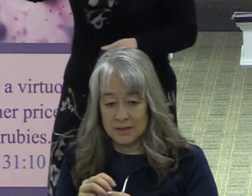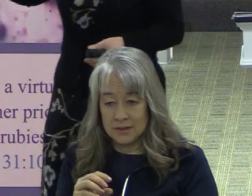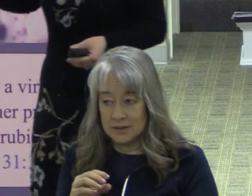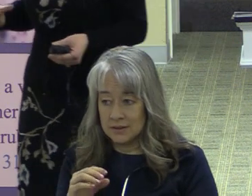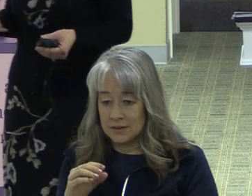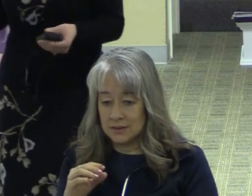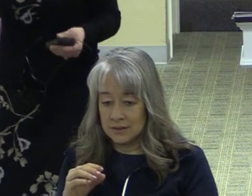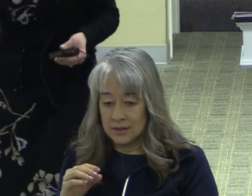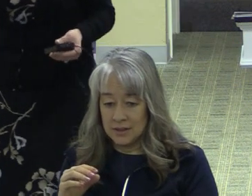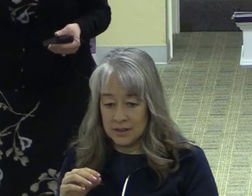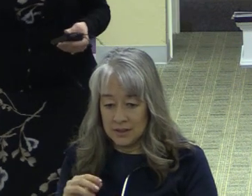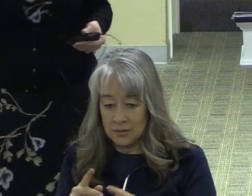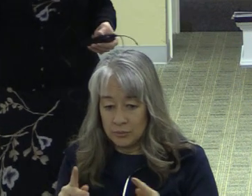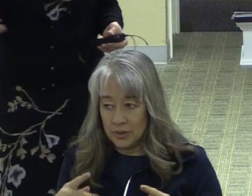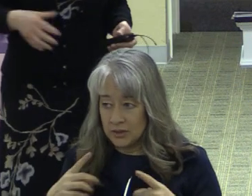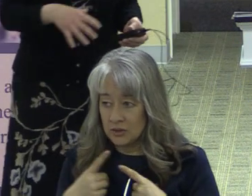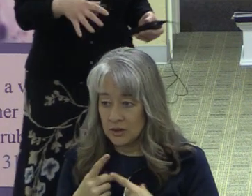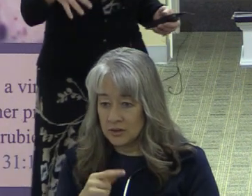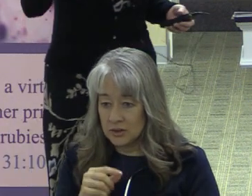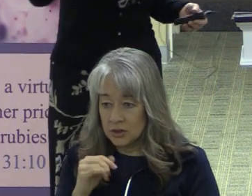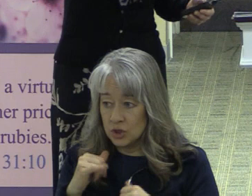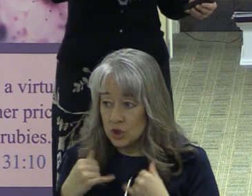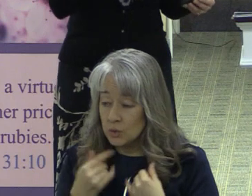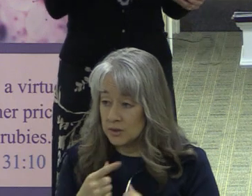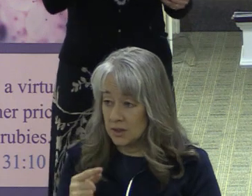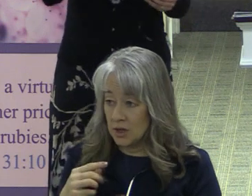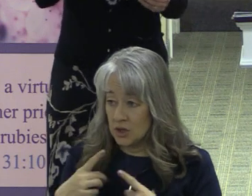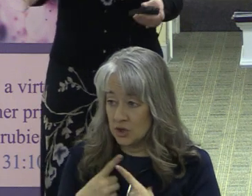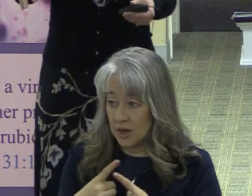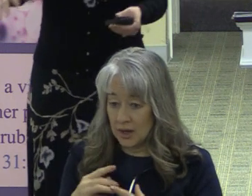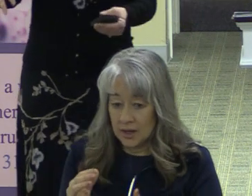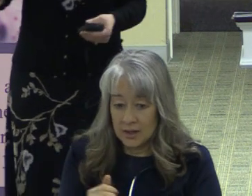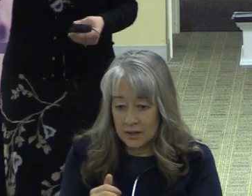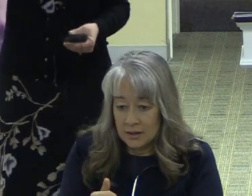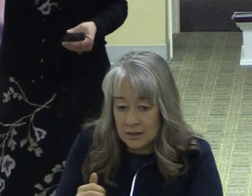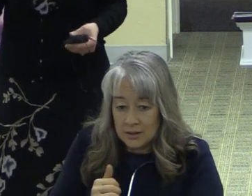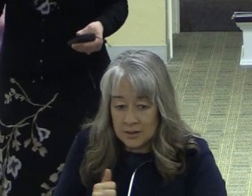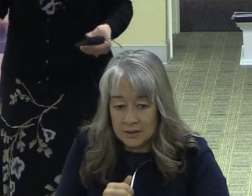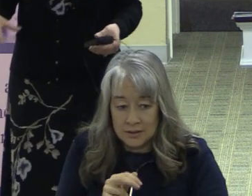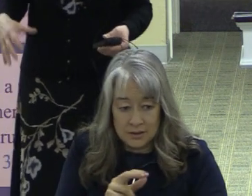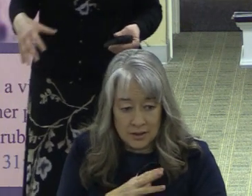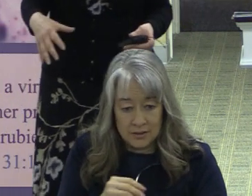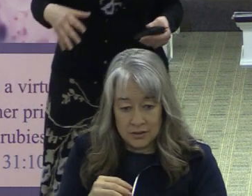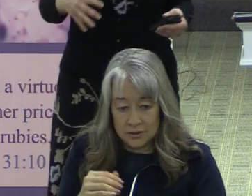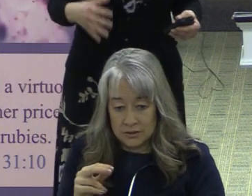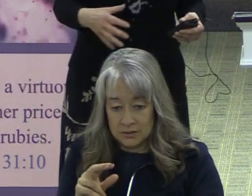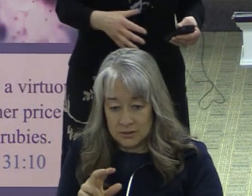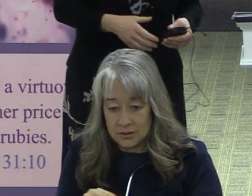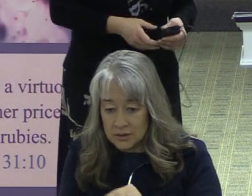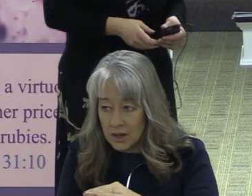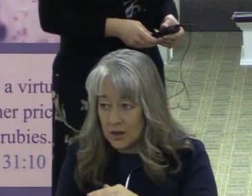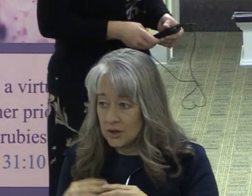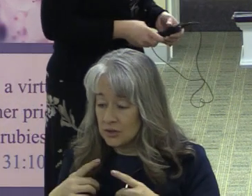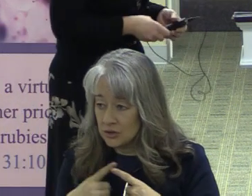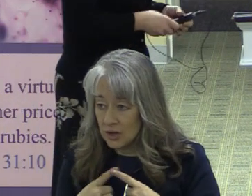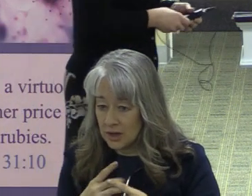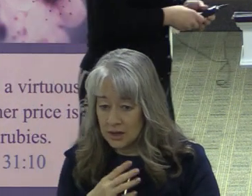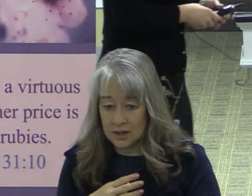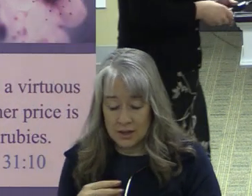of the dragons, there's these jewels there. You know, the dragon kind of gathers these jewels, and there's sort of these jewels underneath the